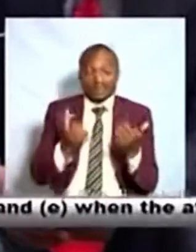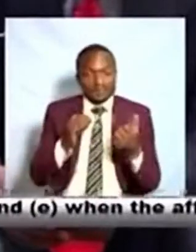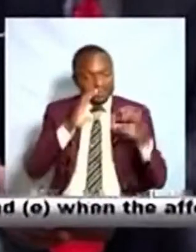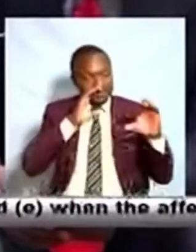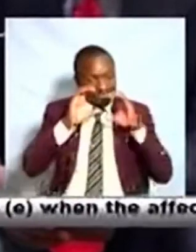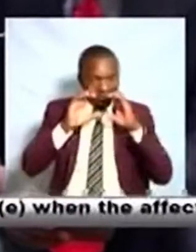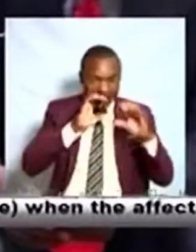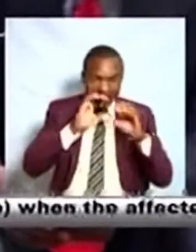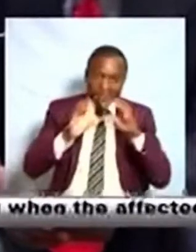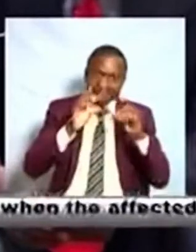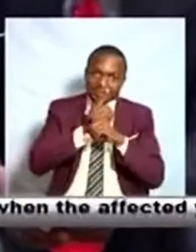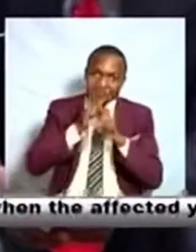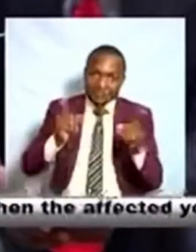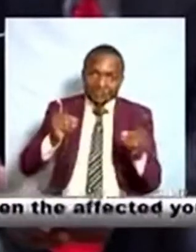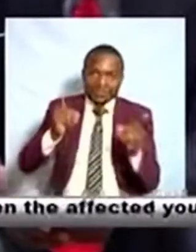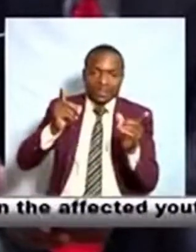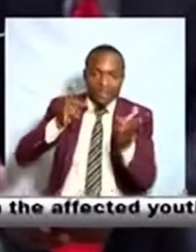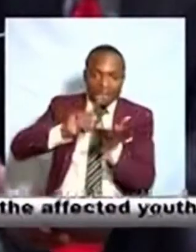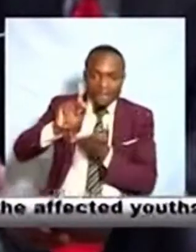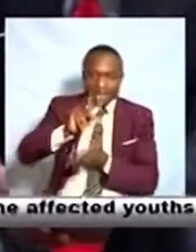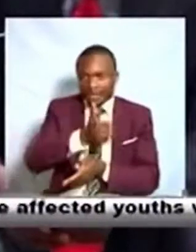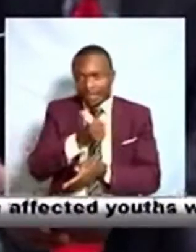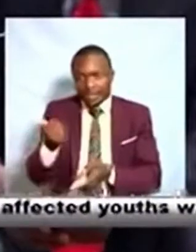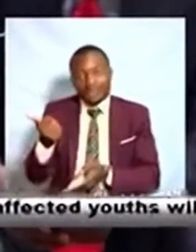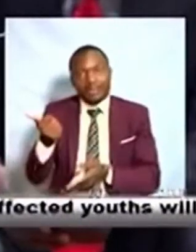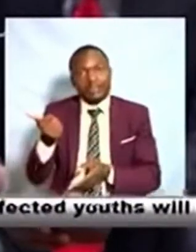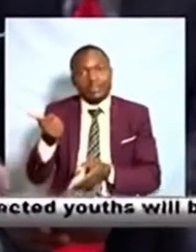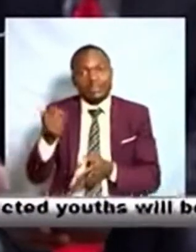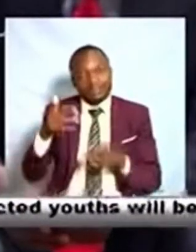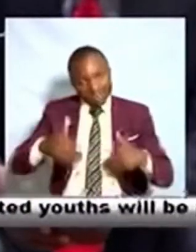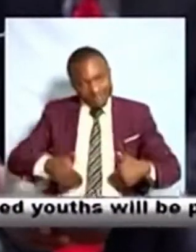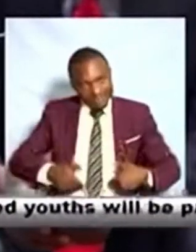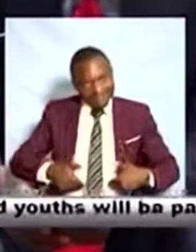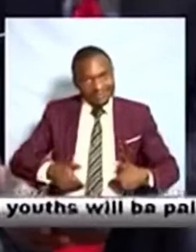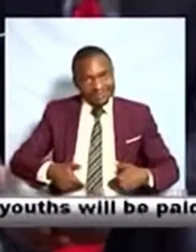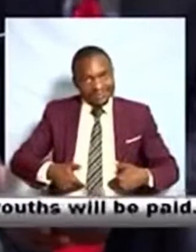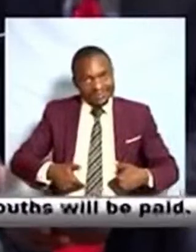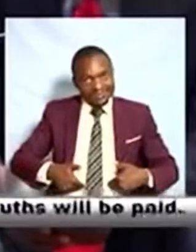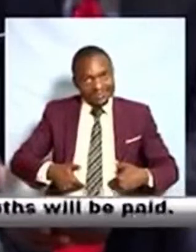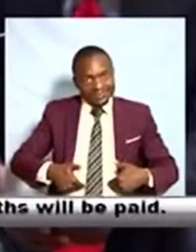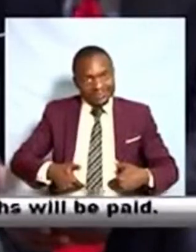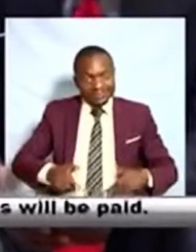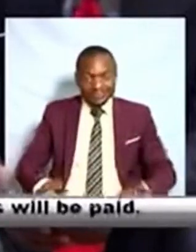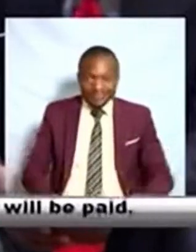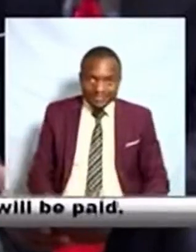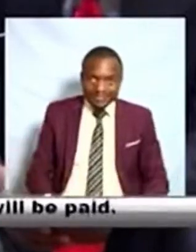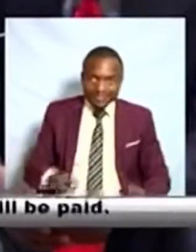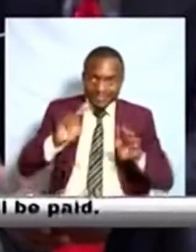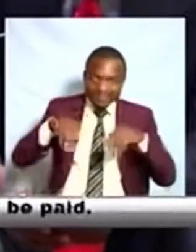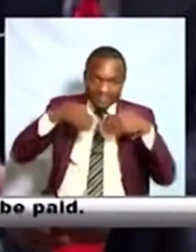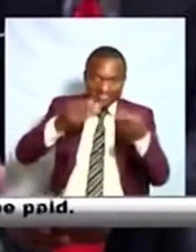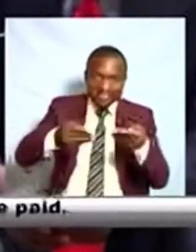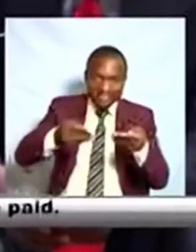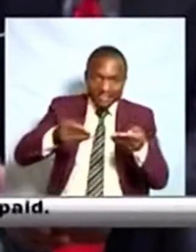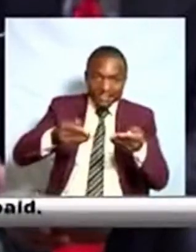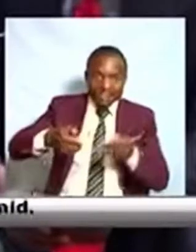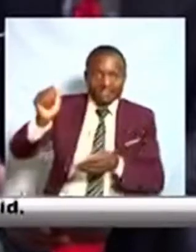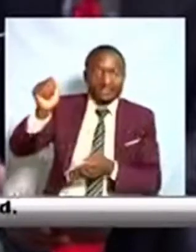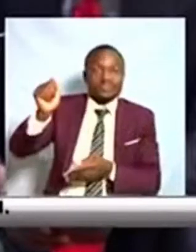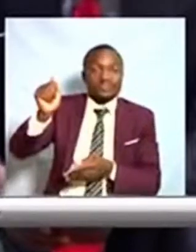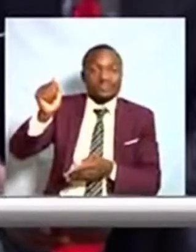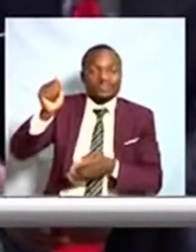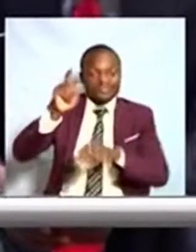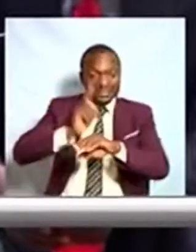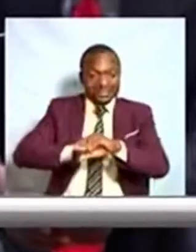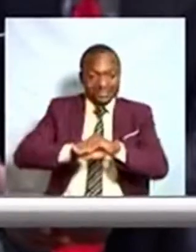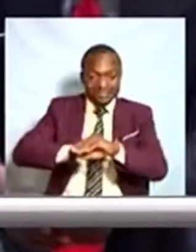and also just pay the other one, and also just give her what is due to her for the period